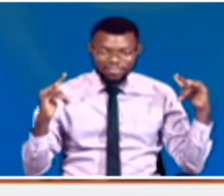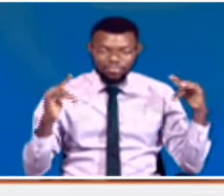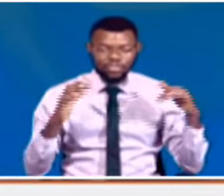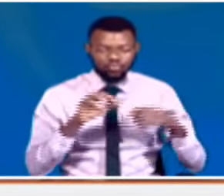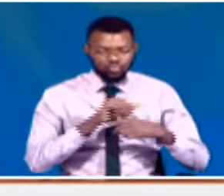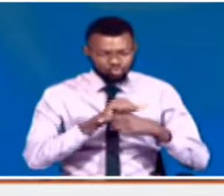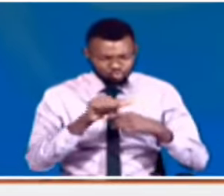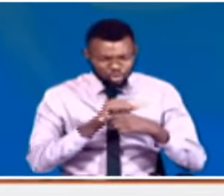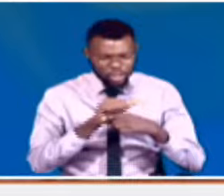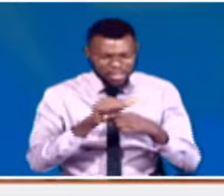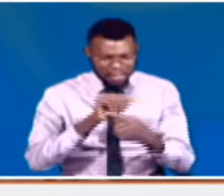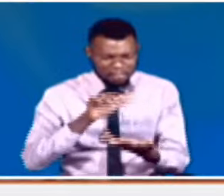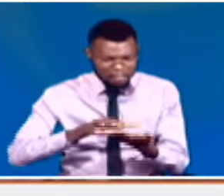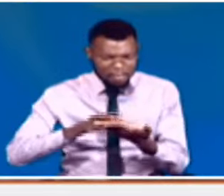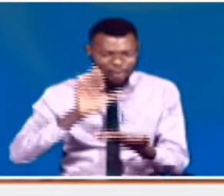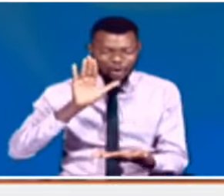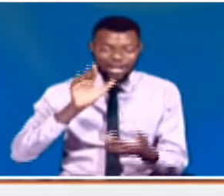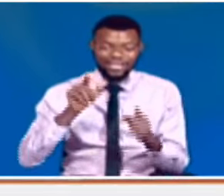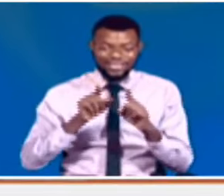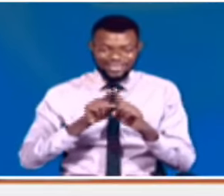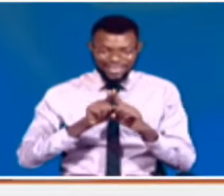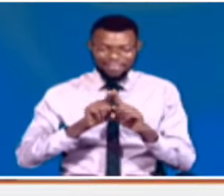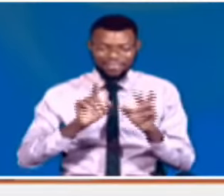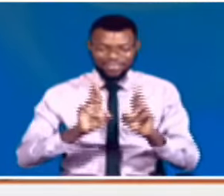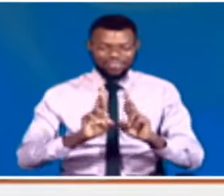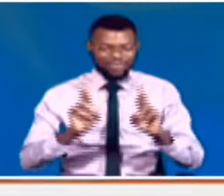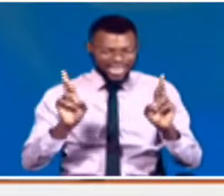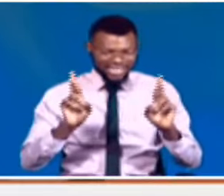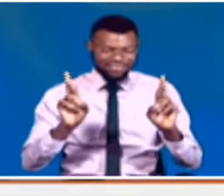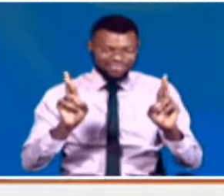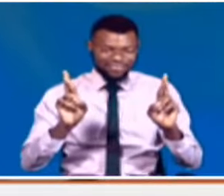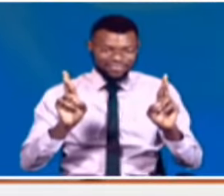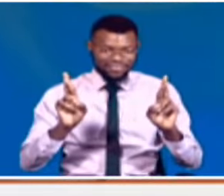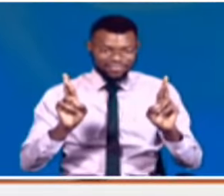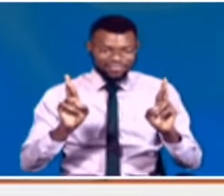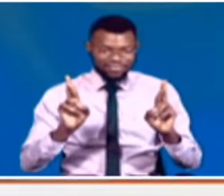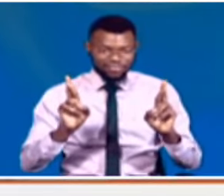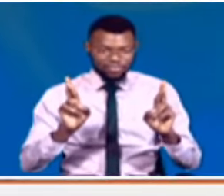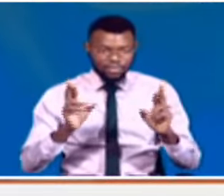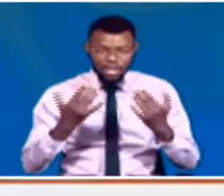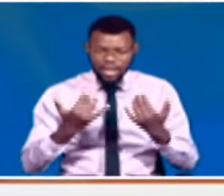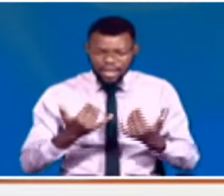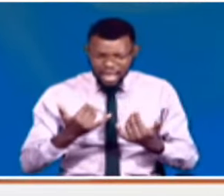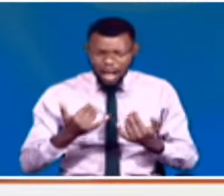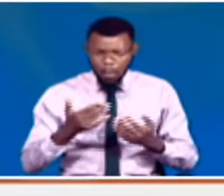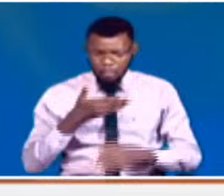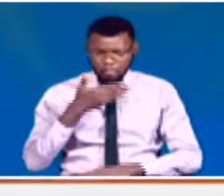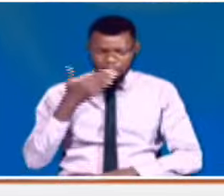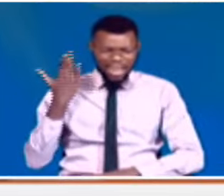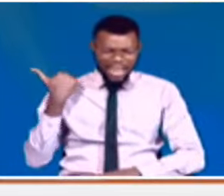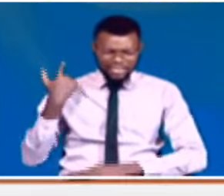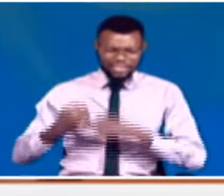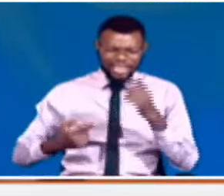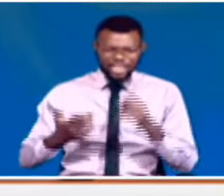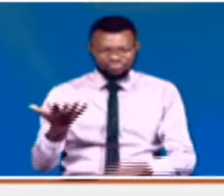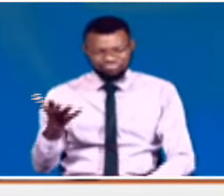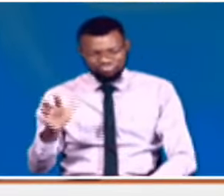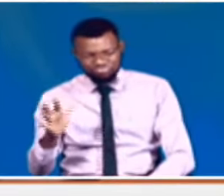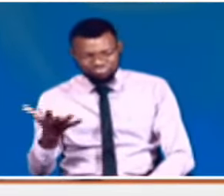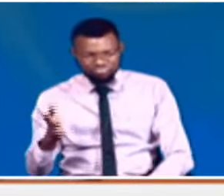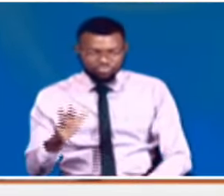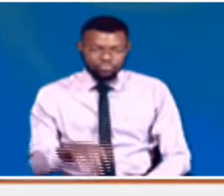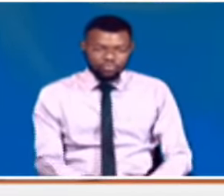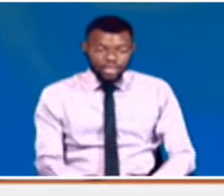will increase, and I think they'll be ready. More than last year, because now we know what we're getting into, and we know